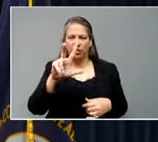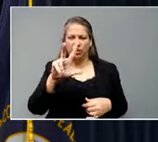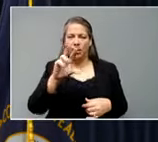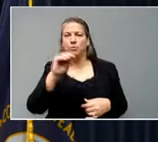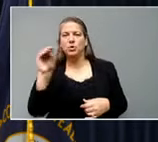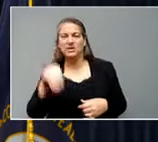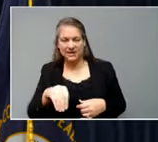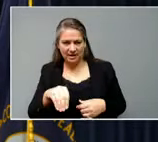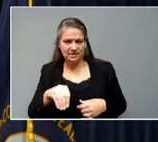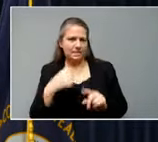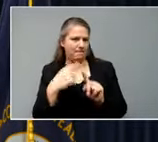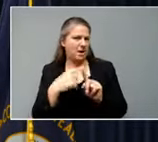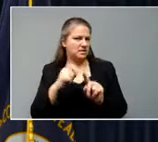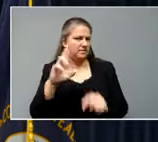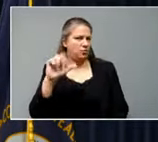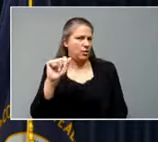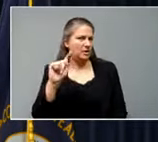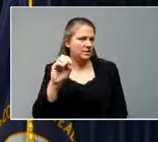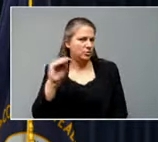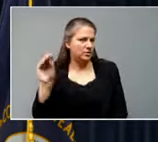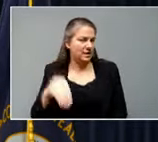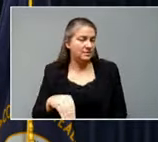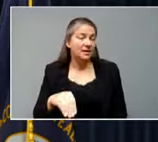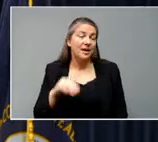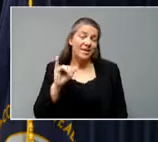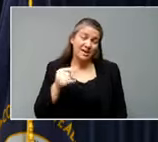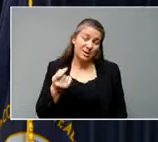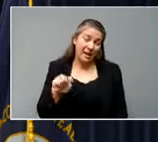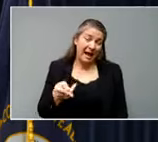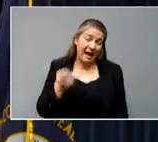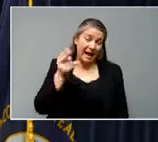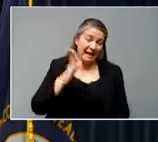higher than what we'd like to see, but as I think you'll see in a